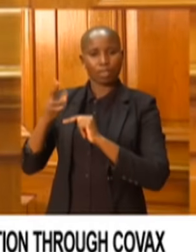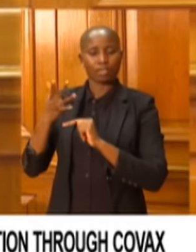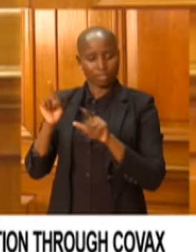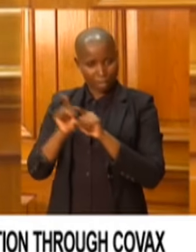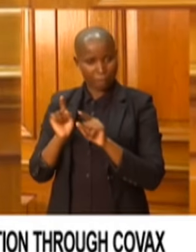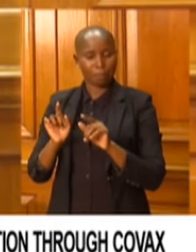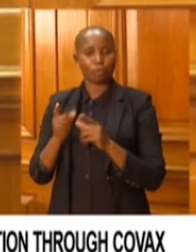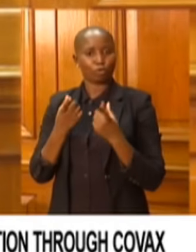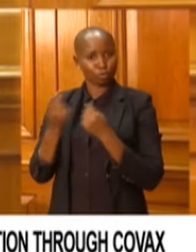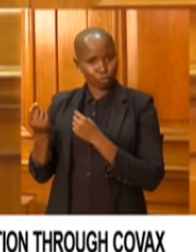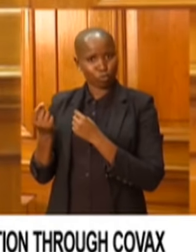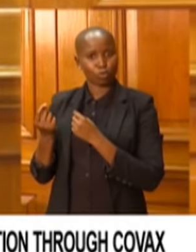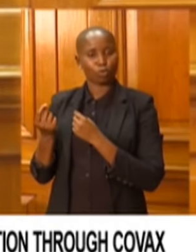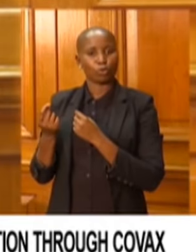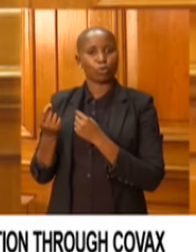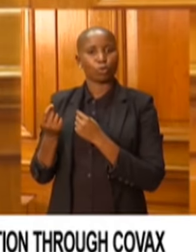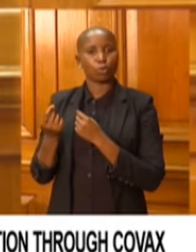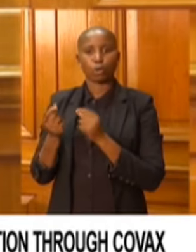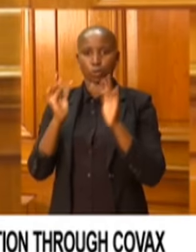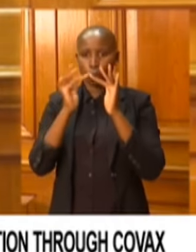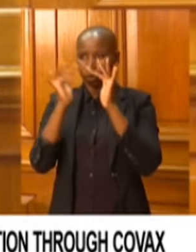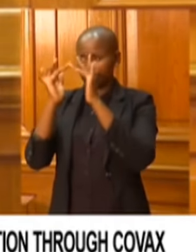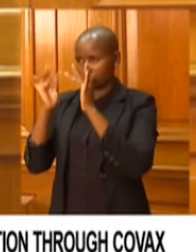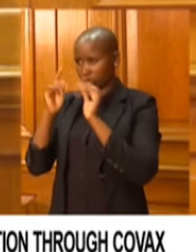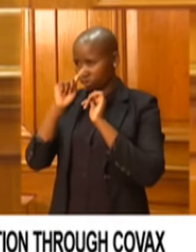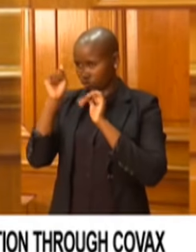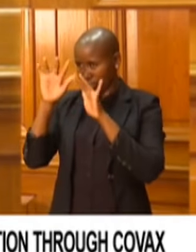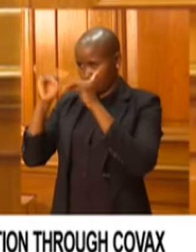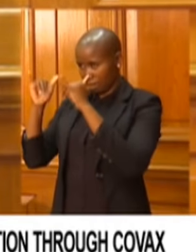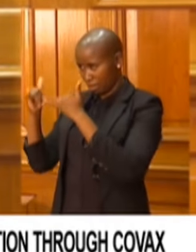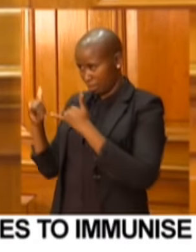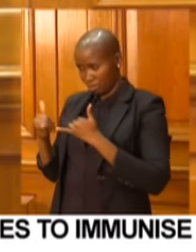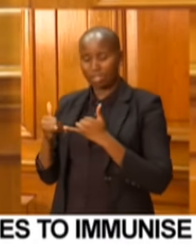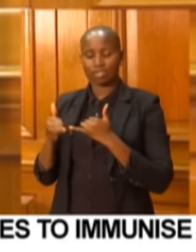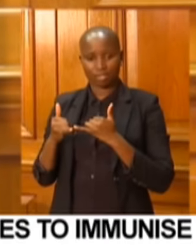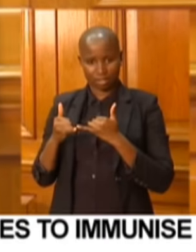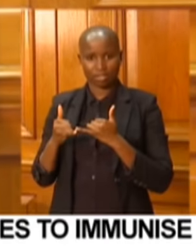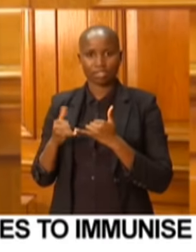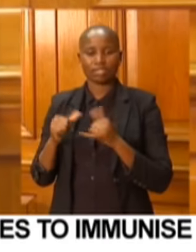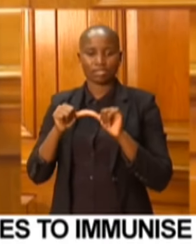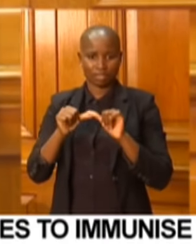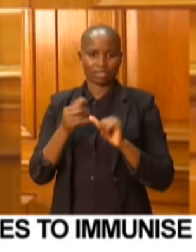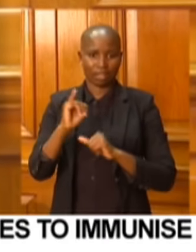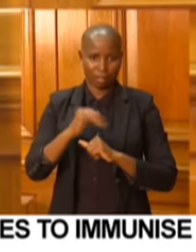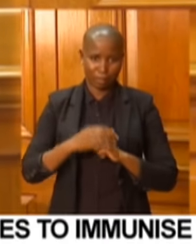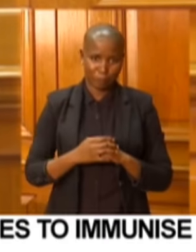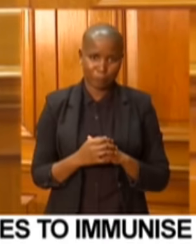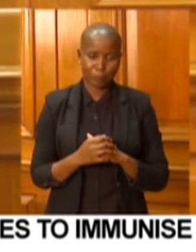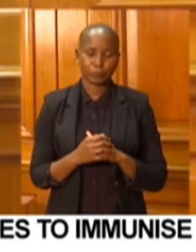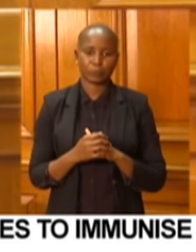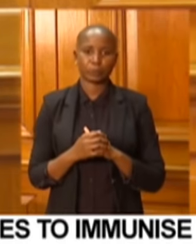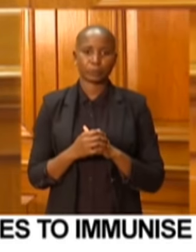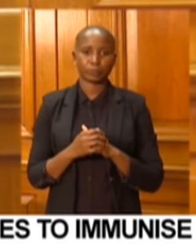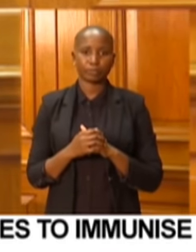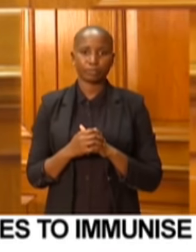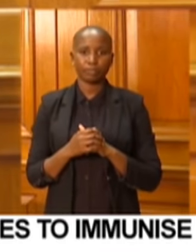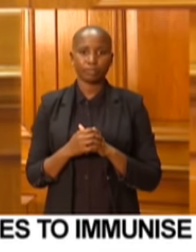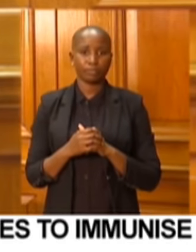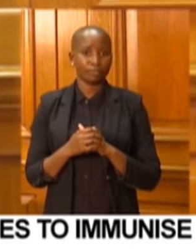contact with all these manufacturers. The second part of our